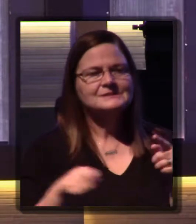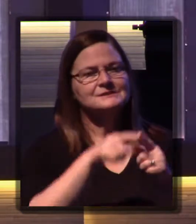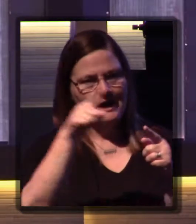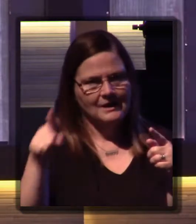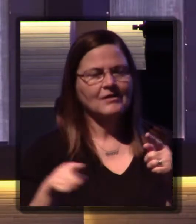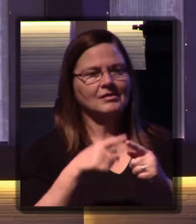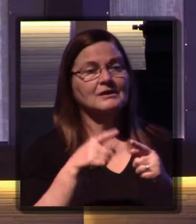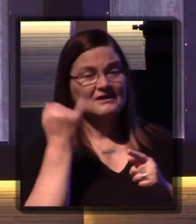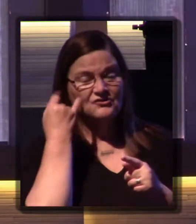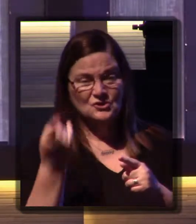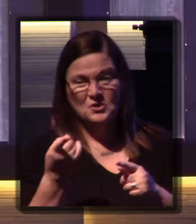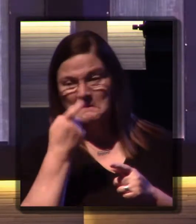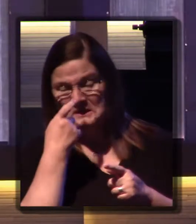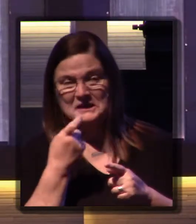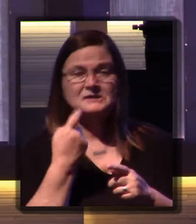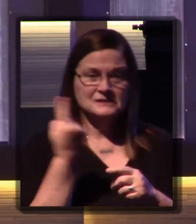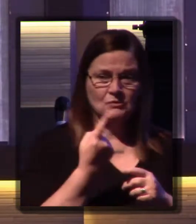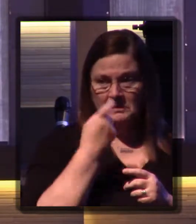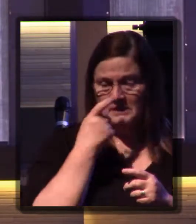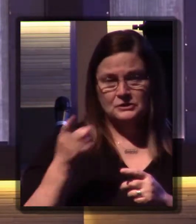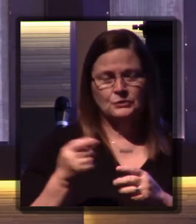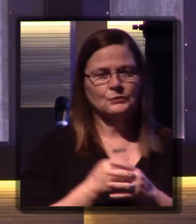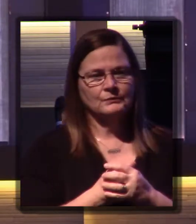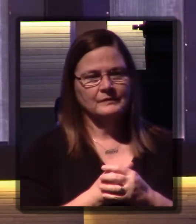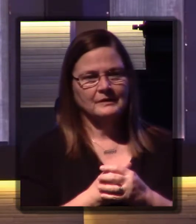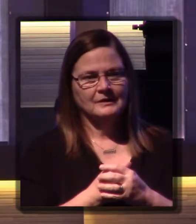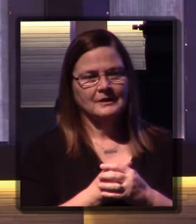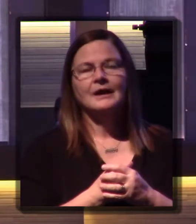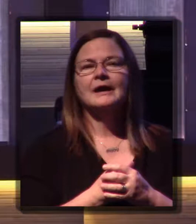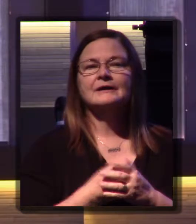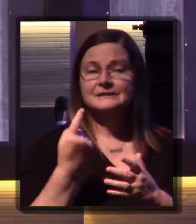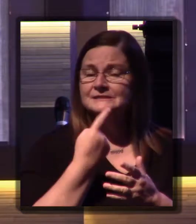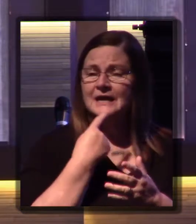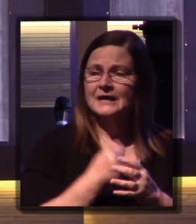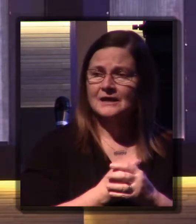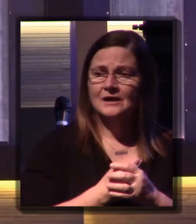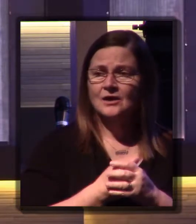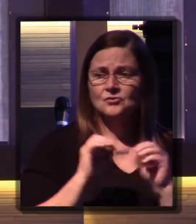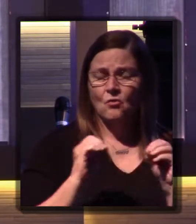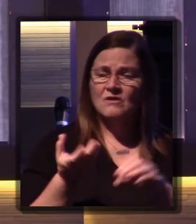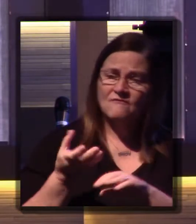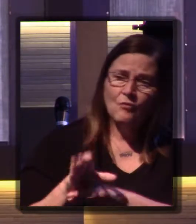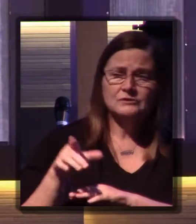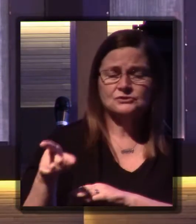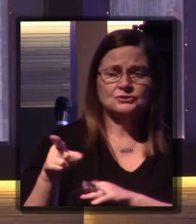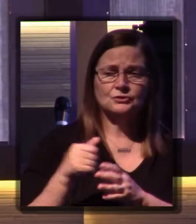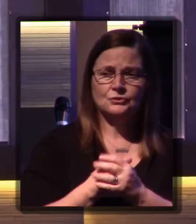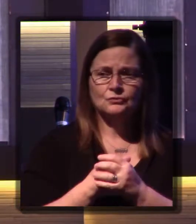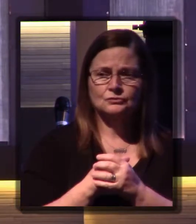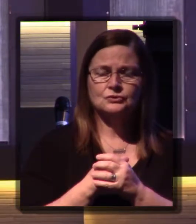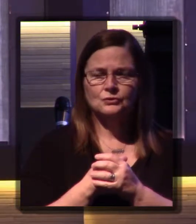to your head to force you to treat the people you led the way you treated them. And I just want you to know, says the